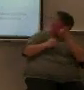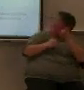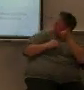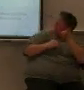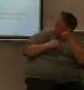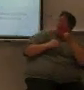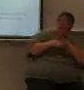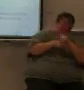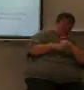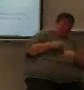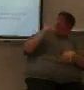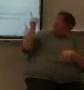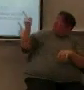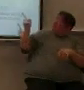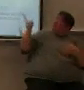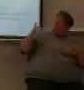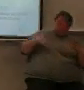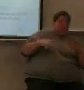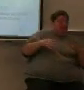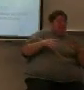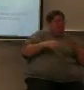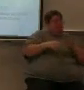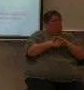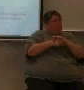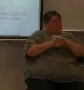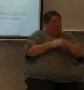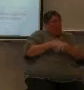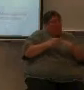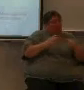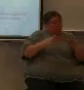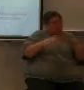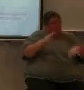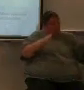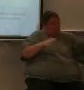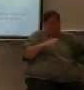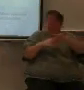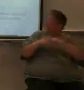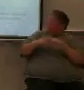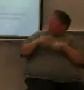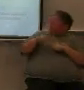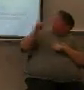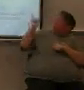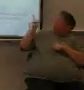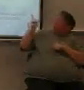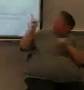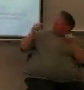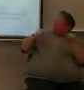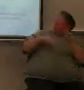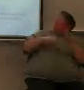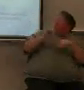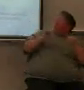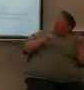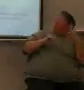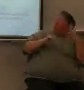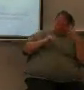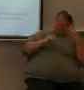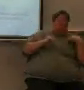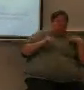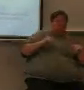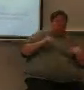as abundant throughout. It seems to be a pH insensitive species. Then this pH sensitive species are over